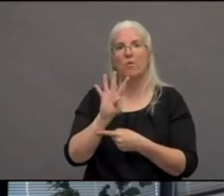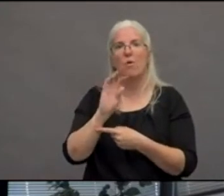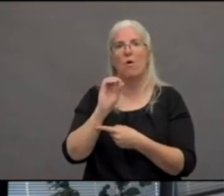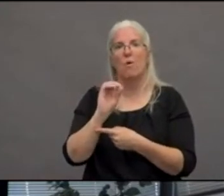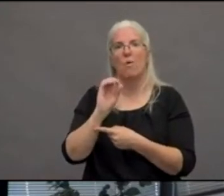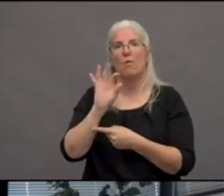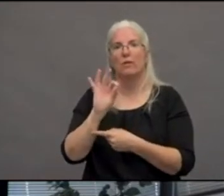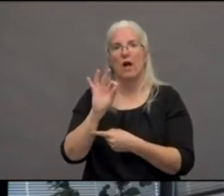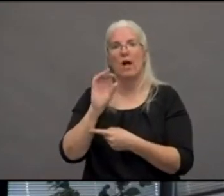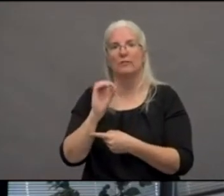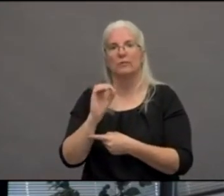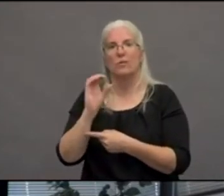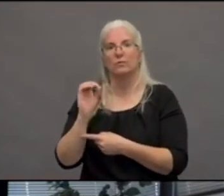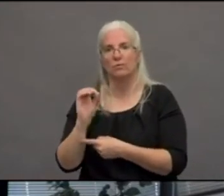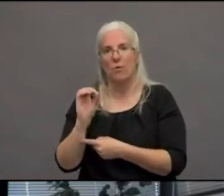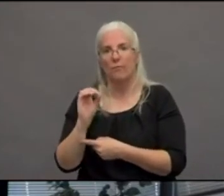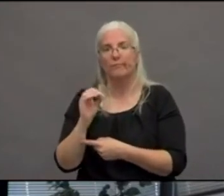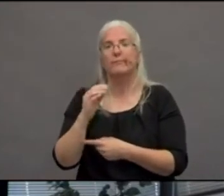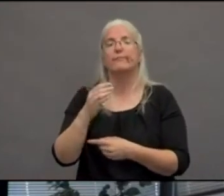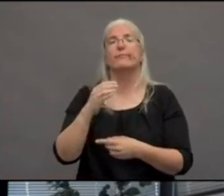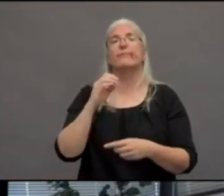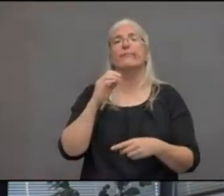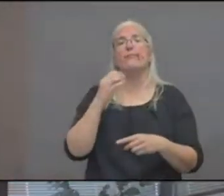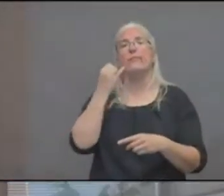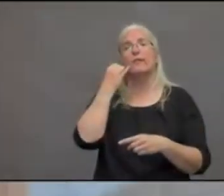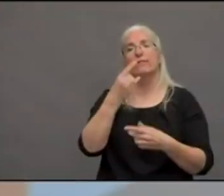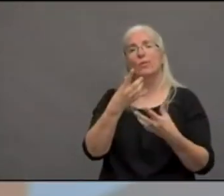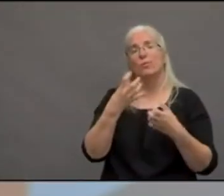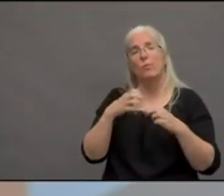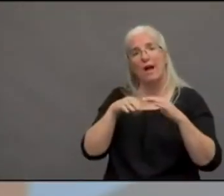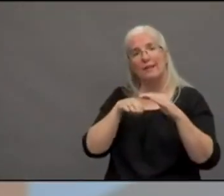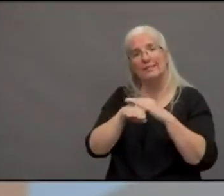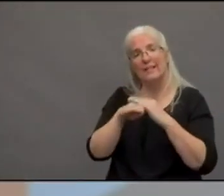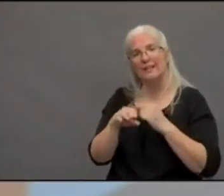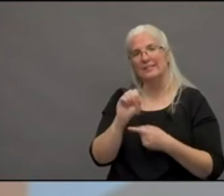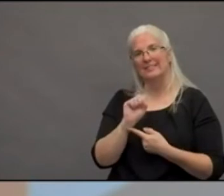1-800-704-0900. To access substance use services, call